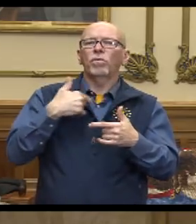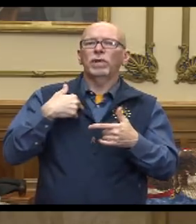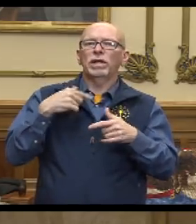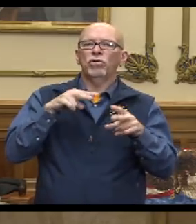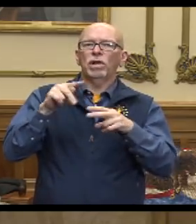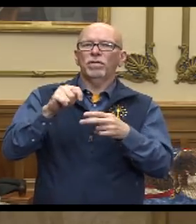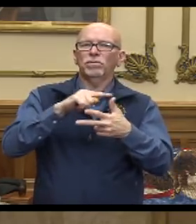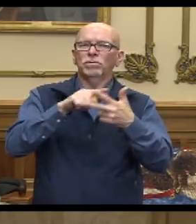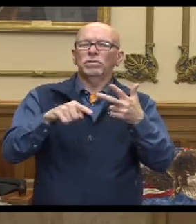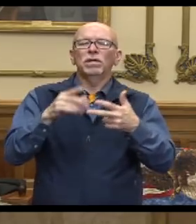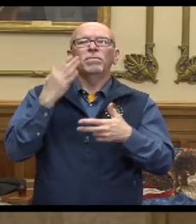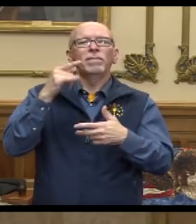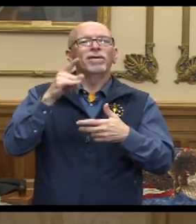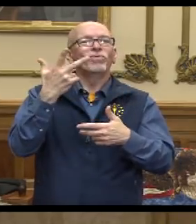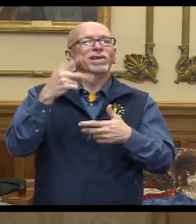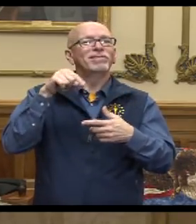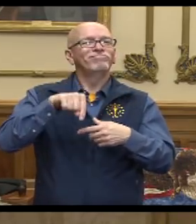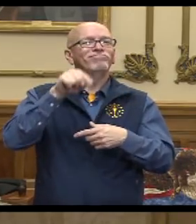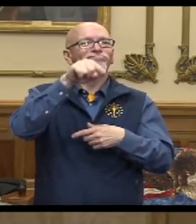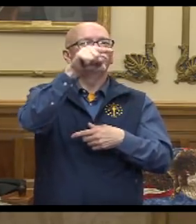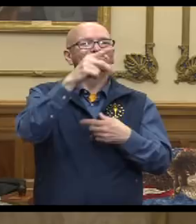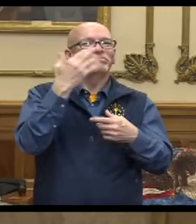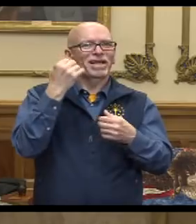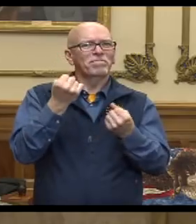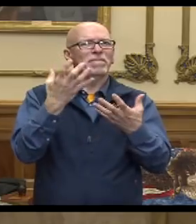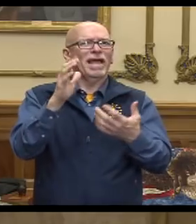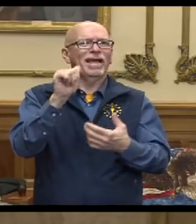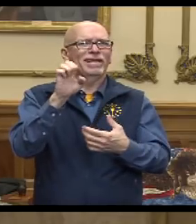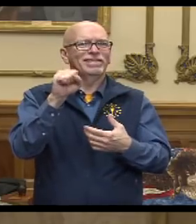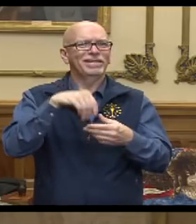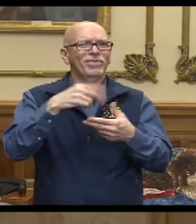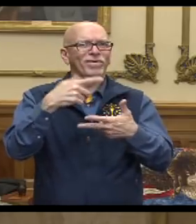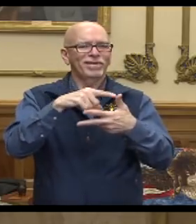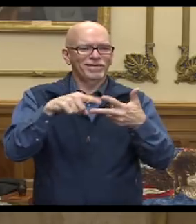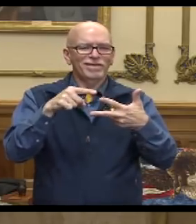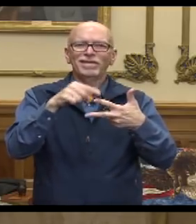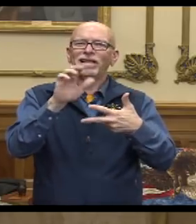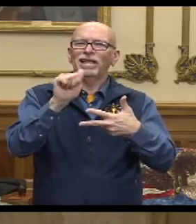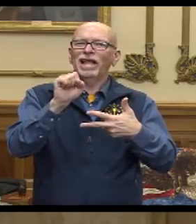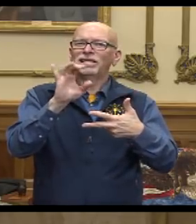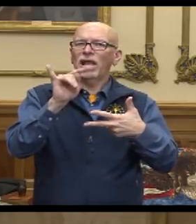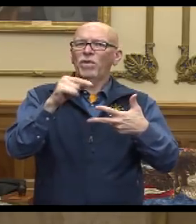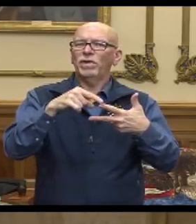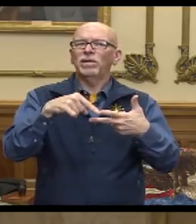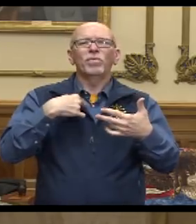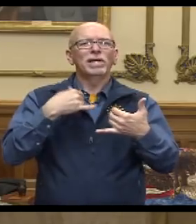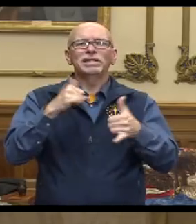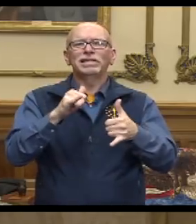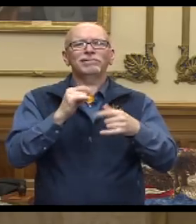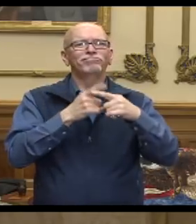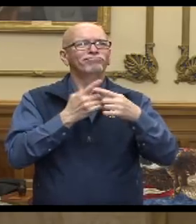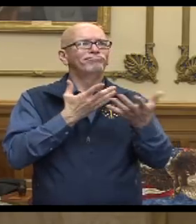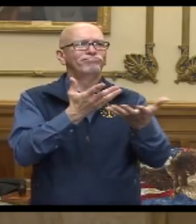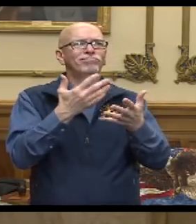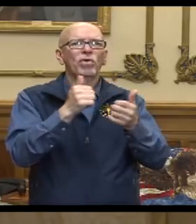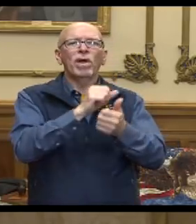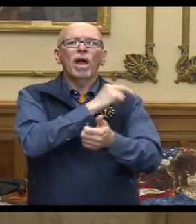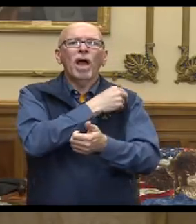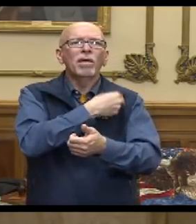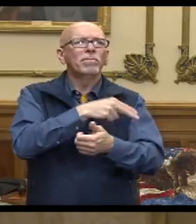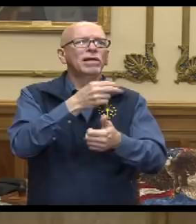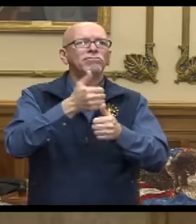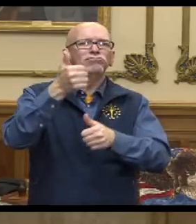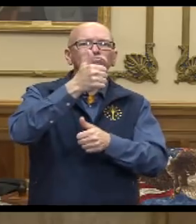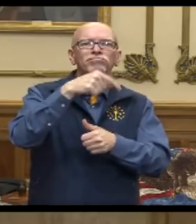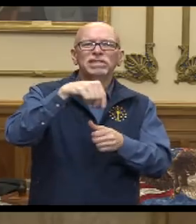particular areas, just because of the number of cases, specifically looking at Cass County. And we're in constant communication with the hospitals, the hospital leaders